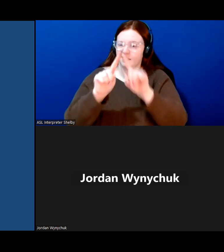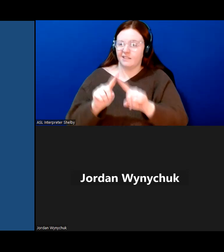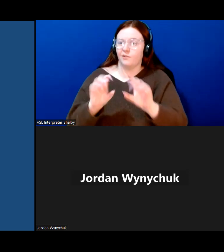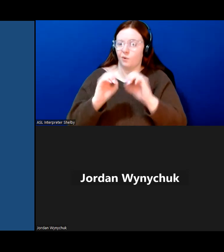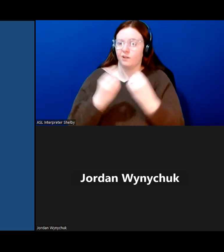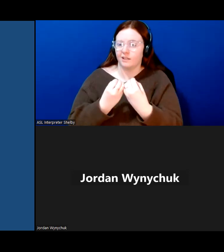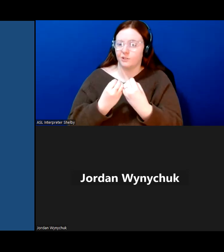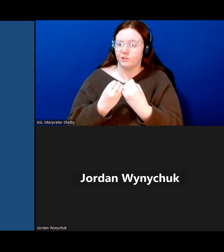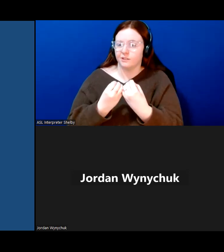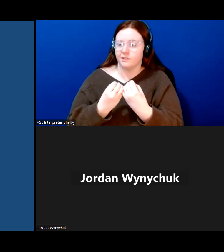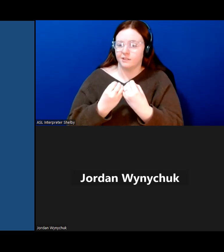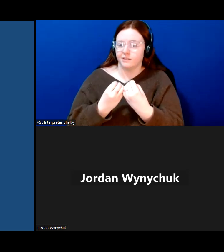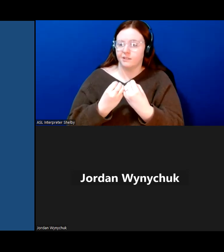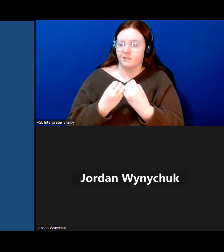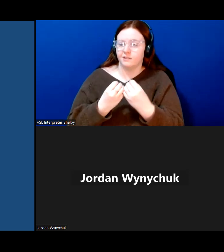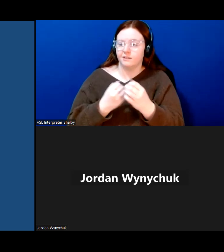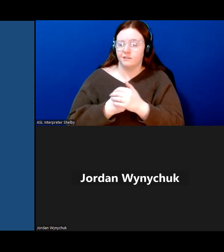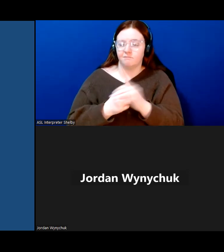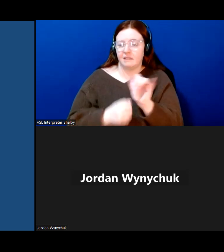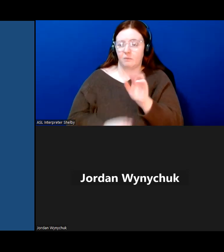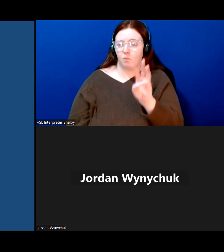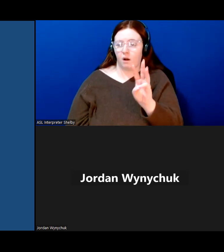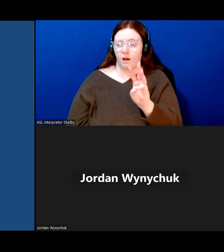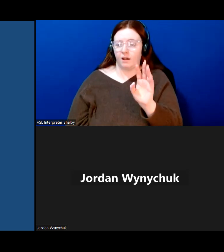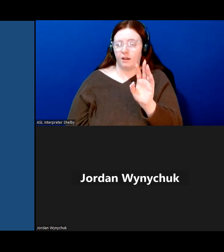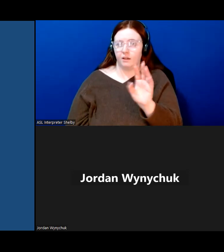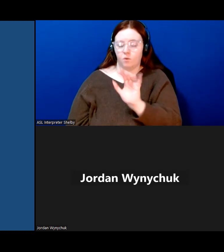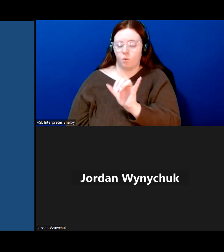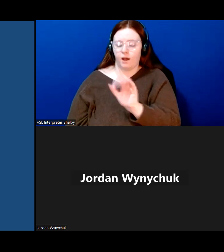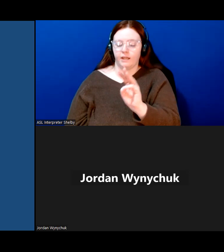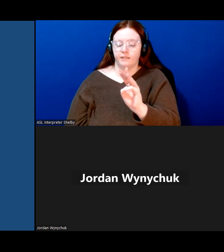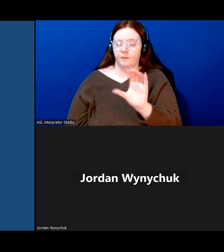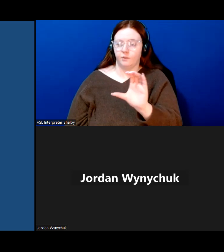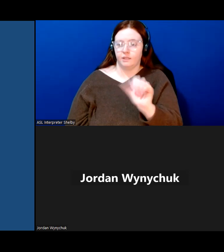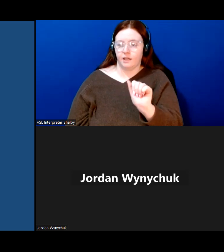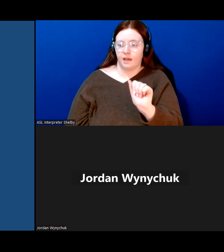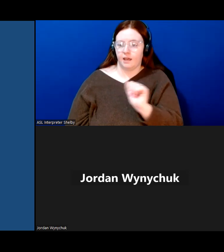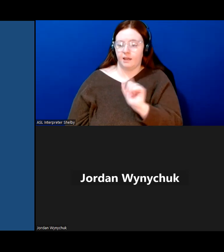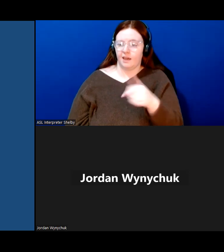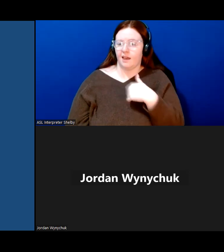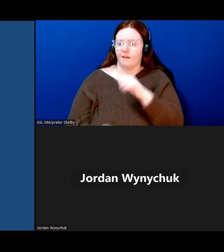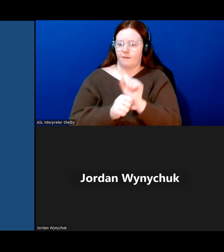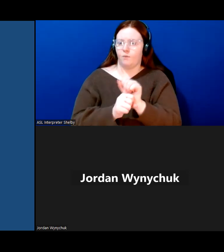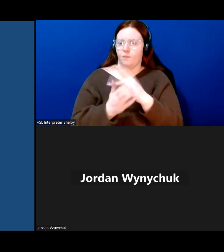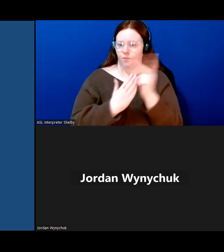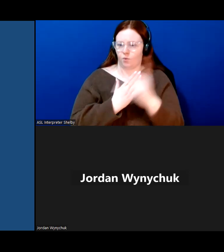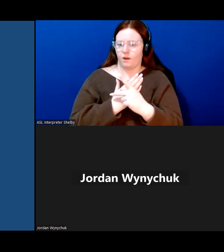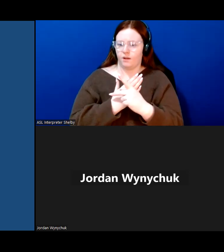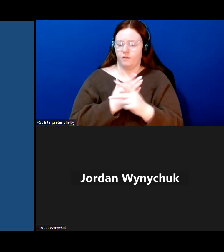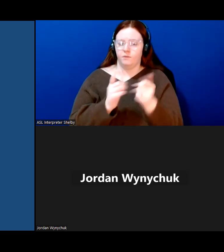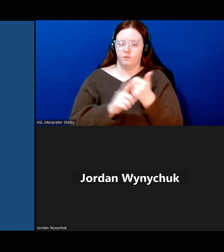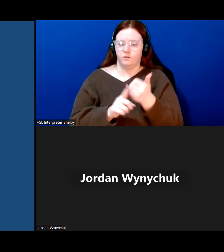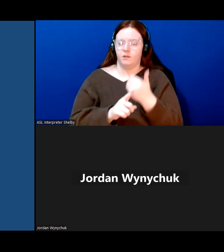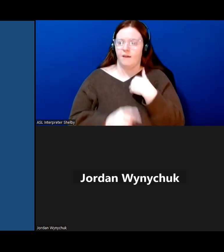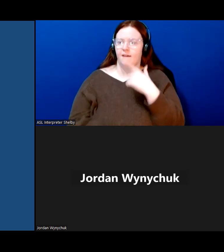organizations, even YWCA. So they have employment programming. So they're relaunch and launch